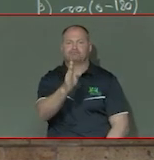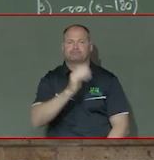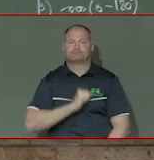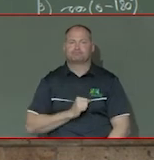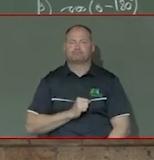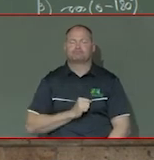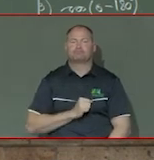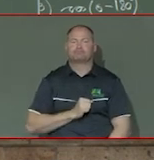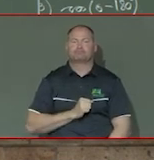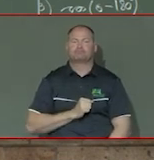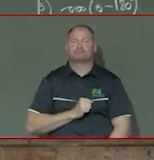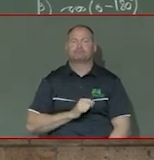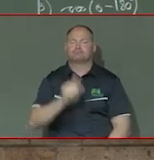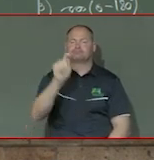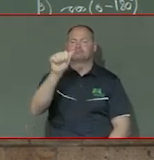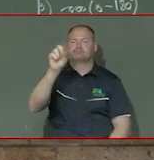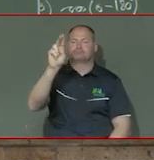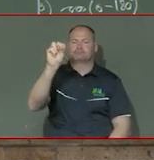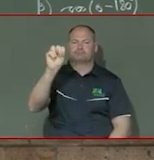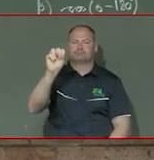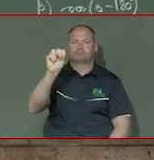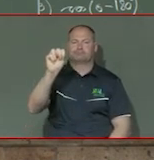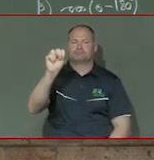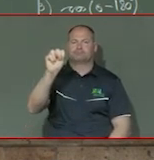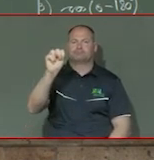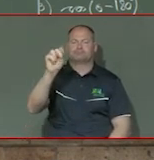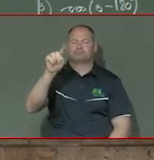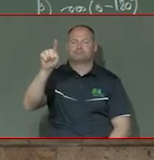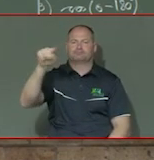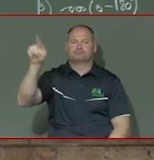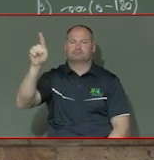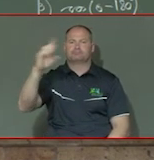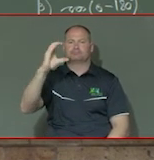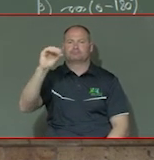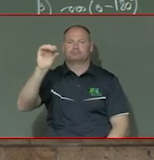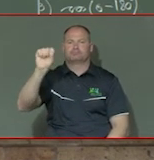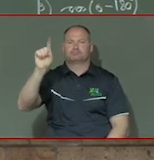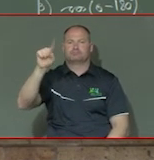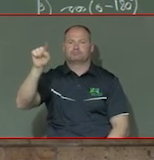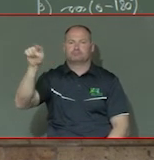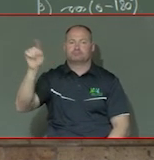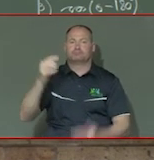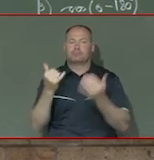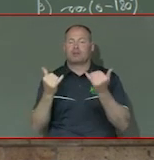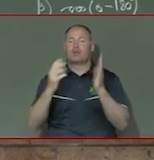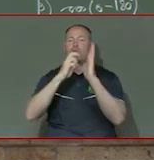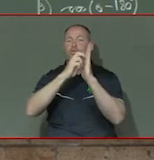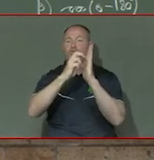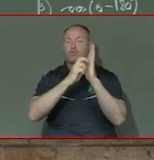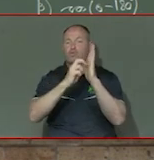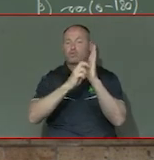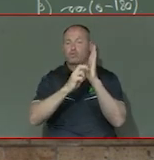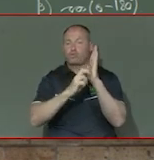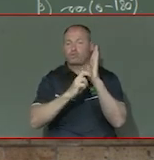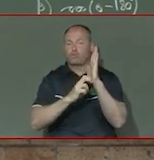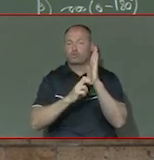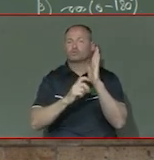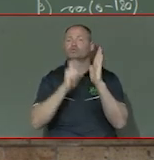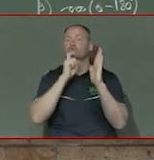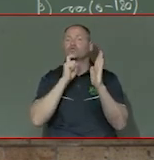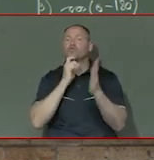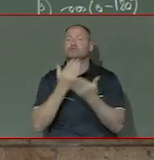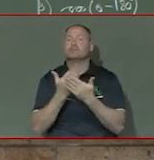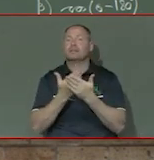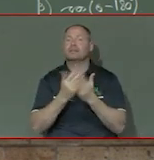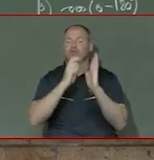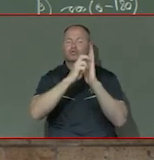theta is equal to sine theta over cos theta. Now, people, I'm going to show you rules that you can use, quick